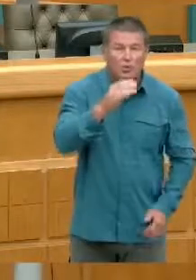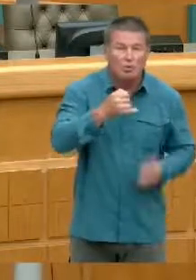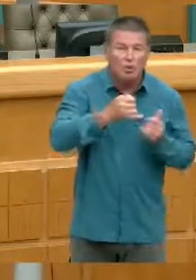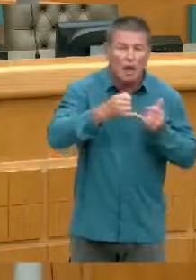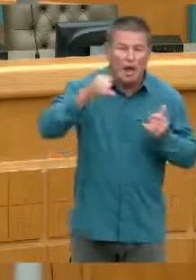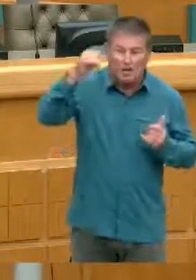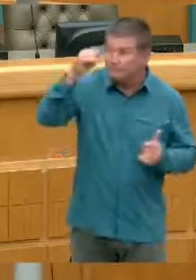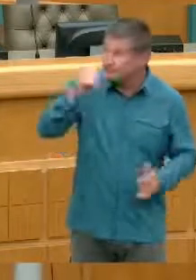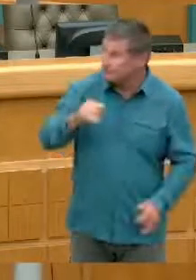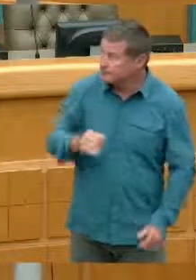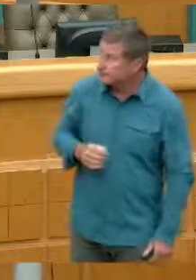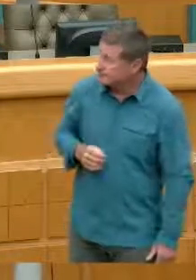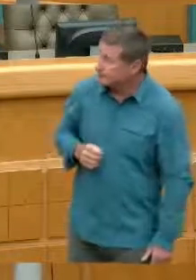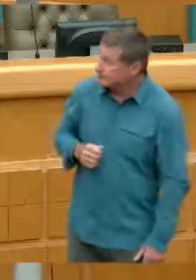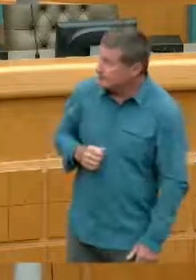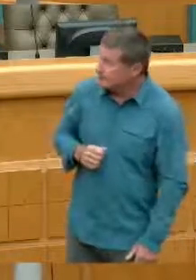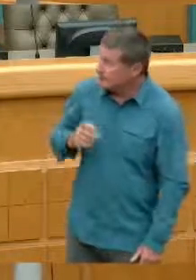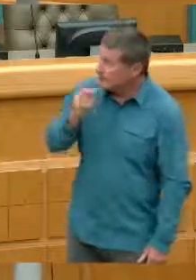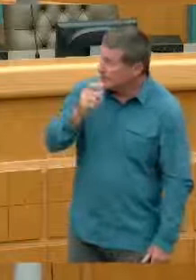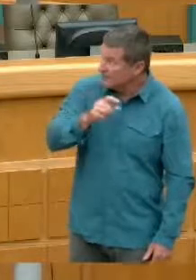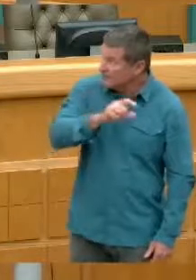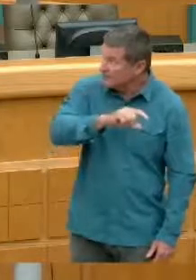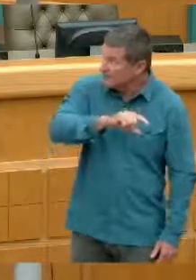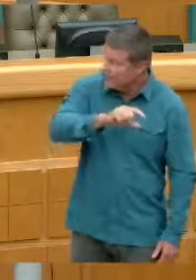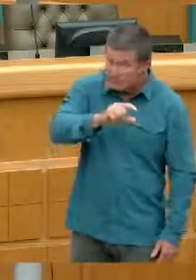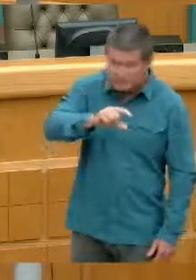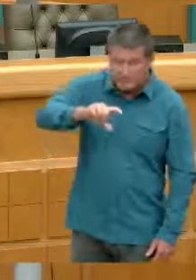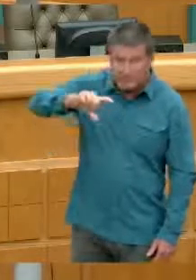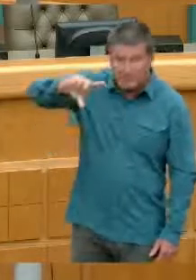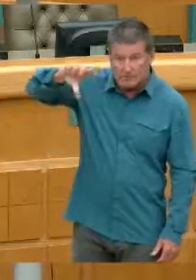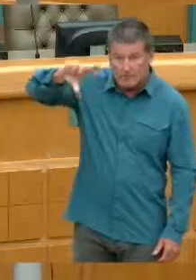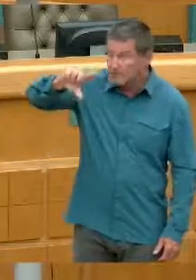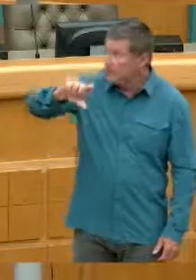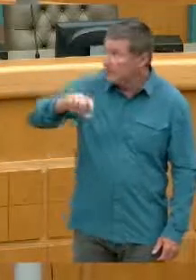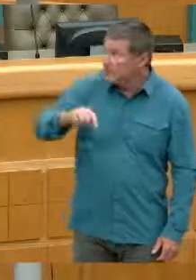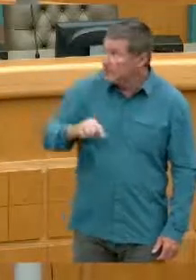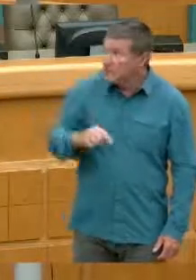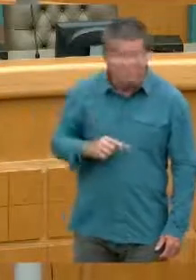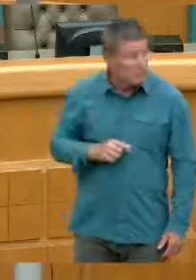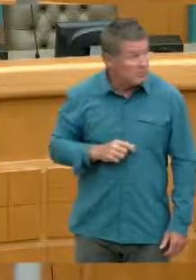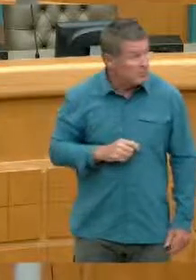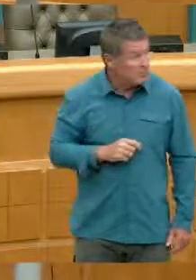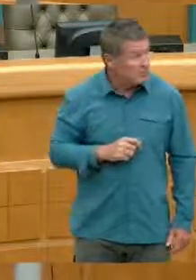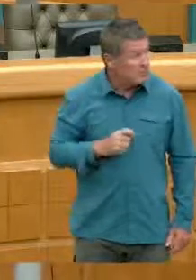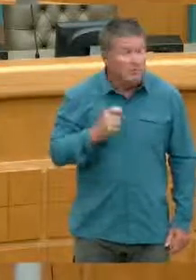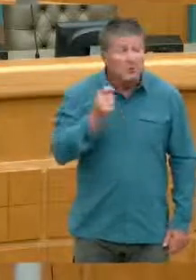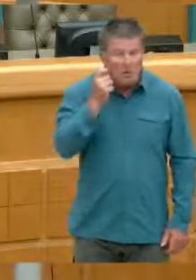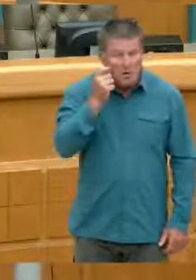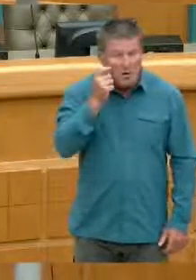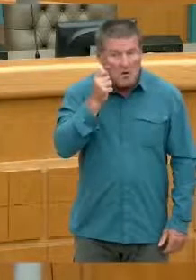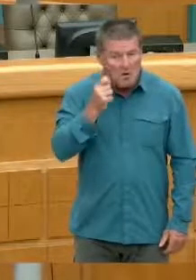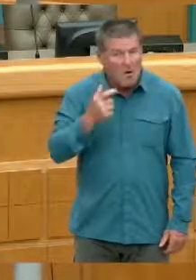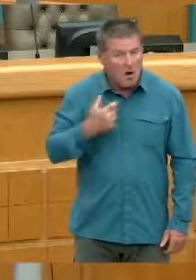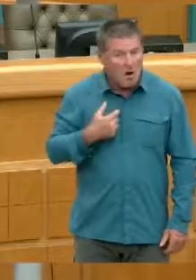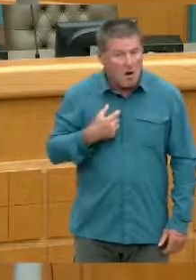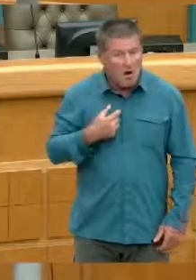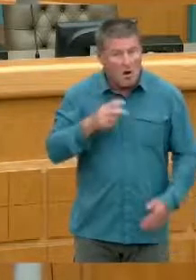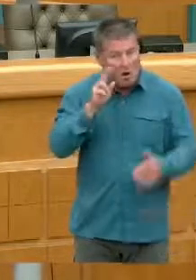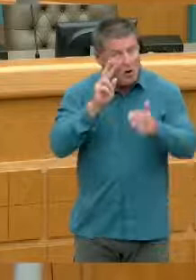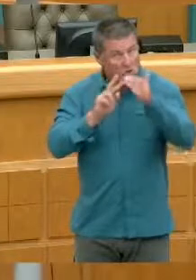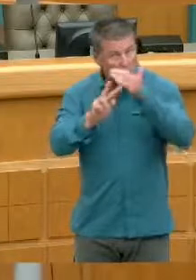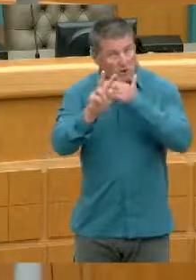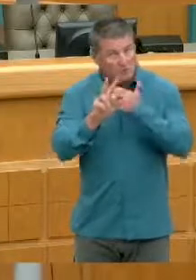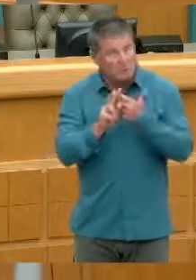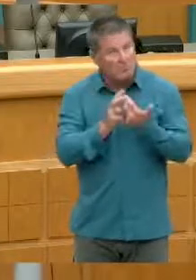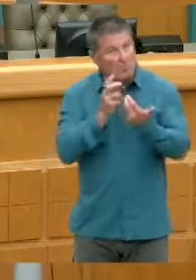if you will, or the error ribbon. And what you can see is that in the last couple weeks, we have a very good fit of the